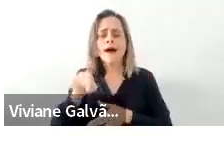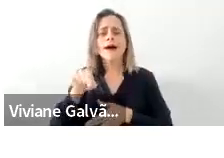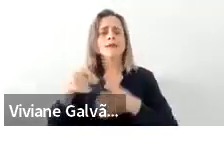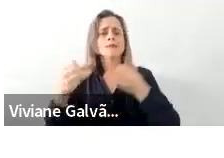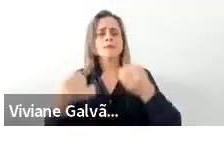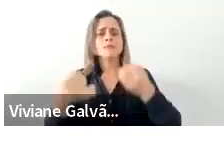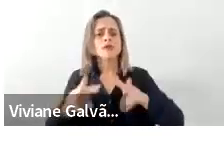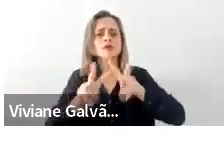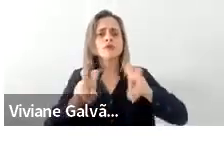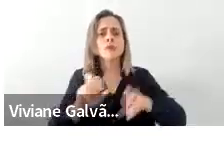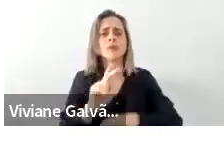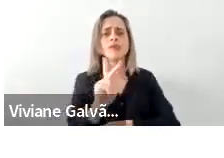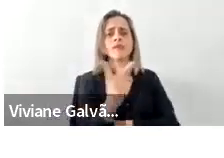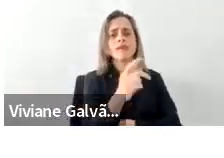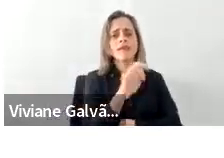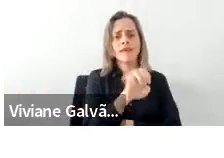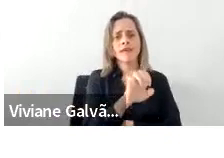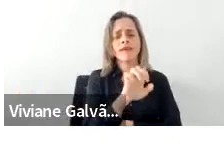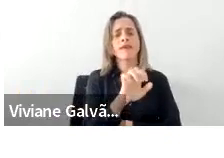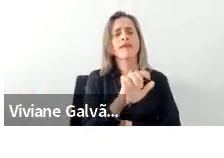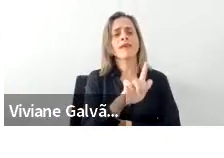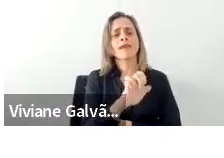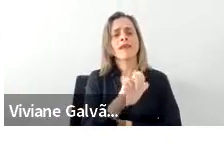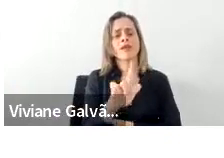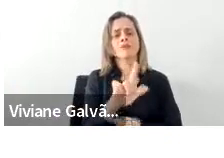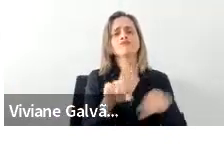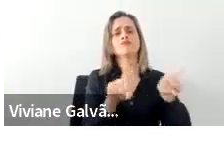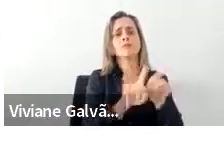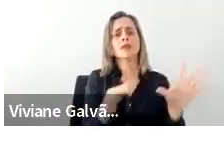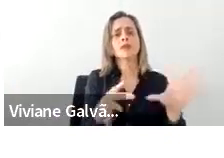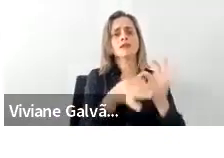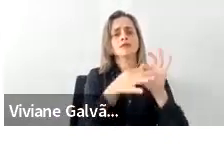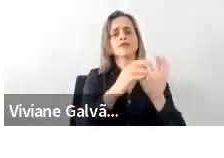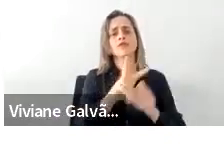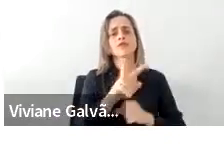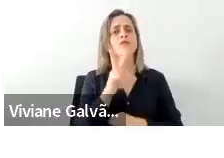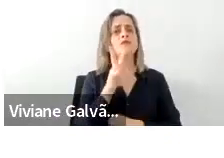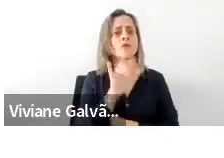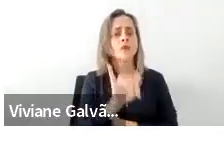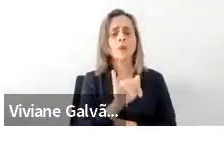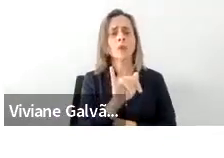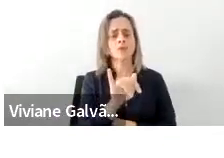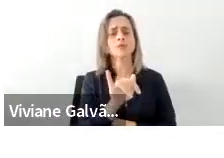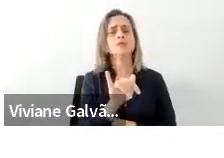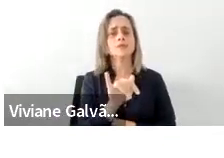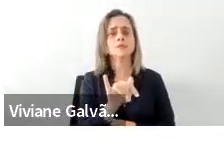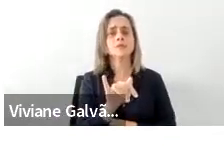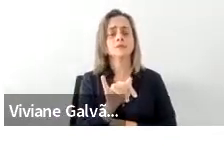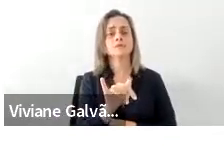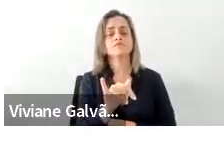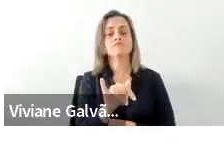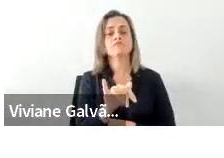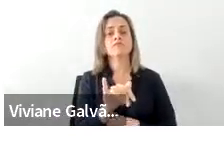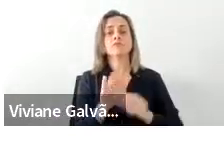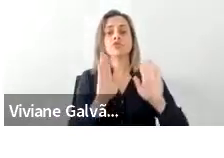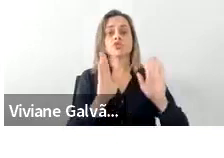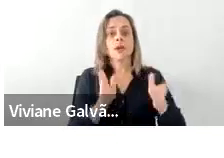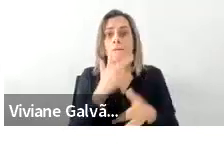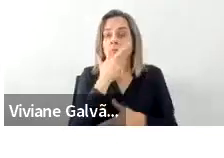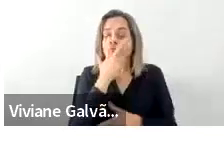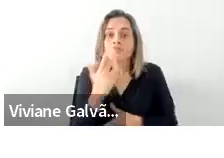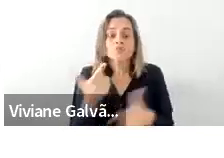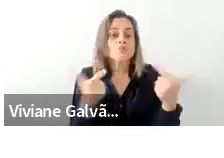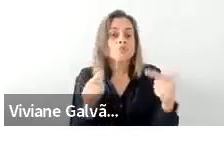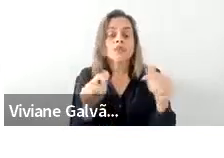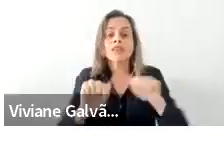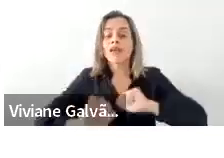very rare and not clear in terms of direct reference,